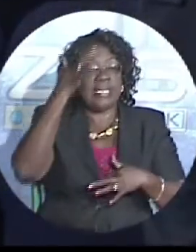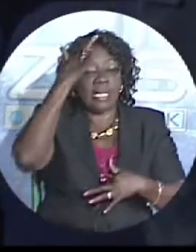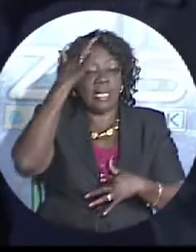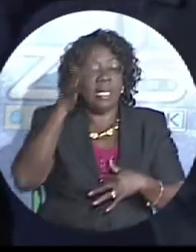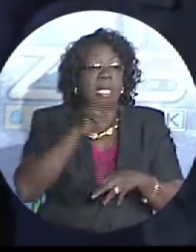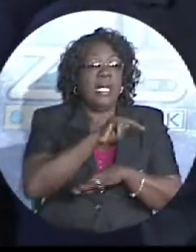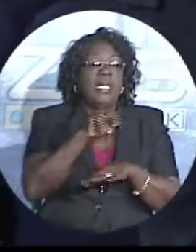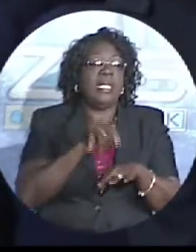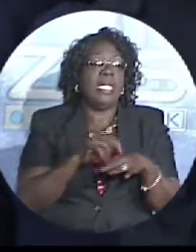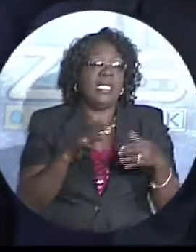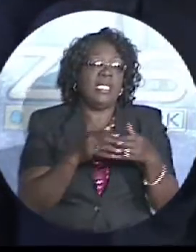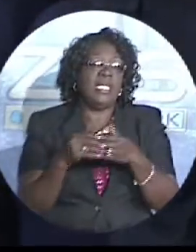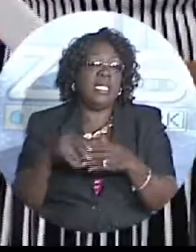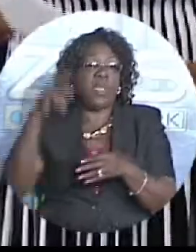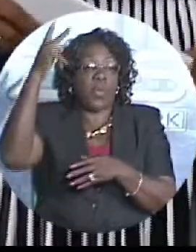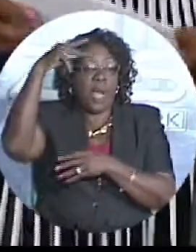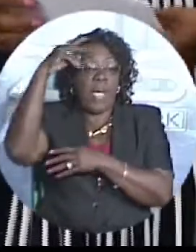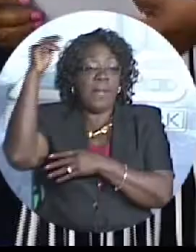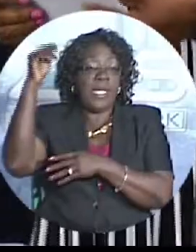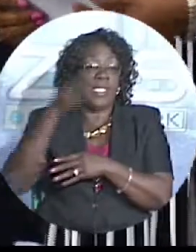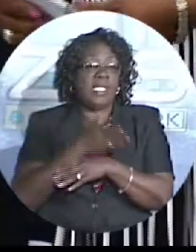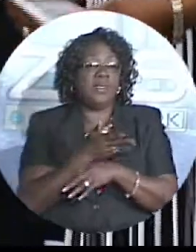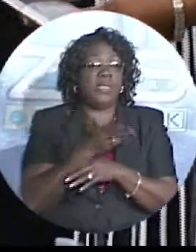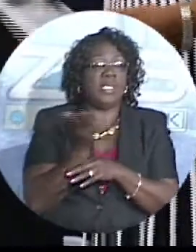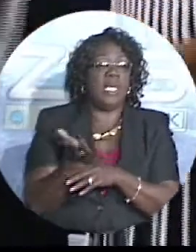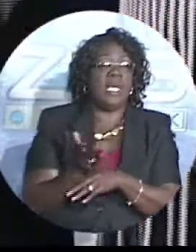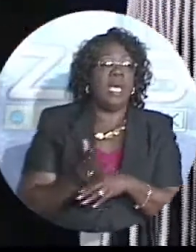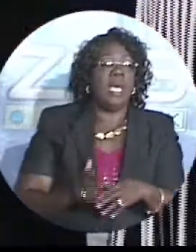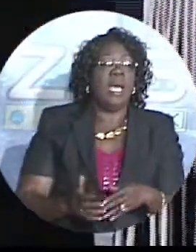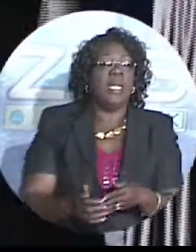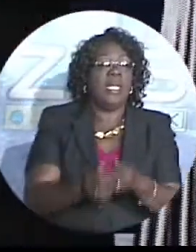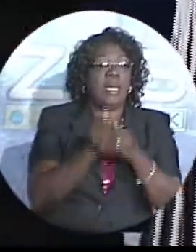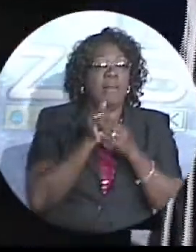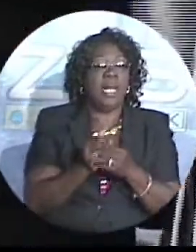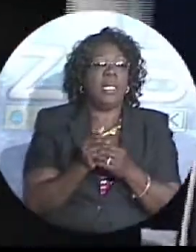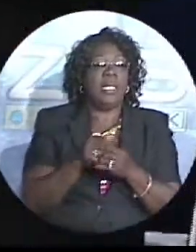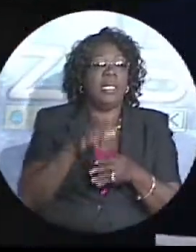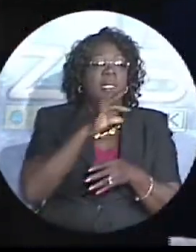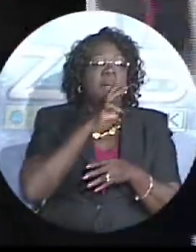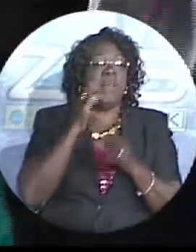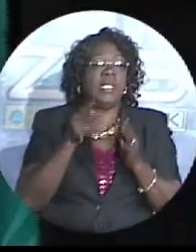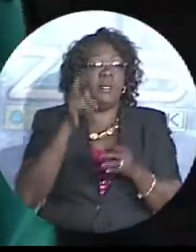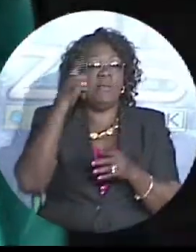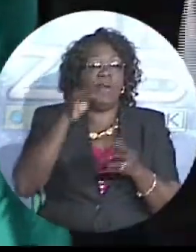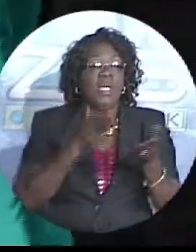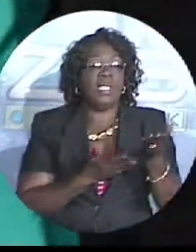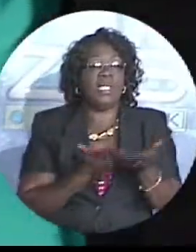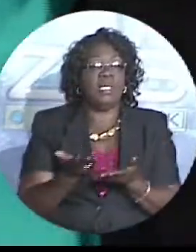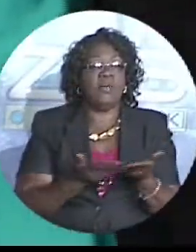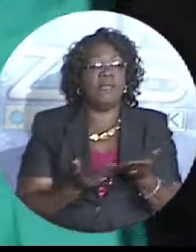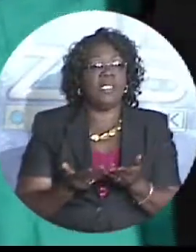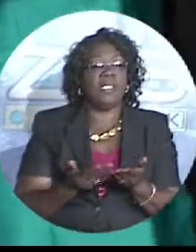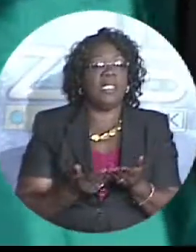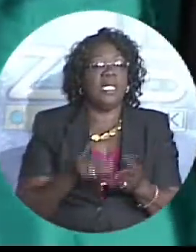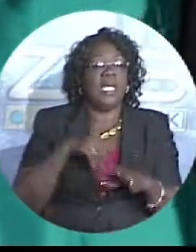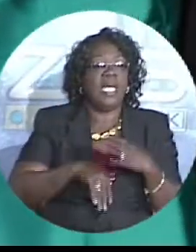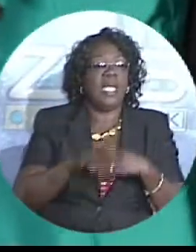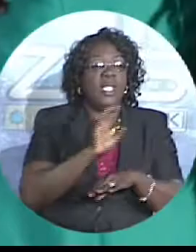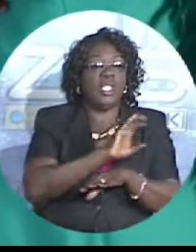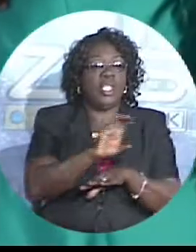leader, Prime Minister, the Right Honorable Perry Christie, commended Bishop Humes for his years of service in the Church of God, Bahamas, noting